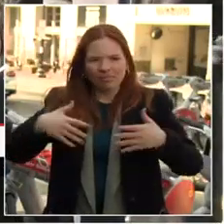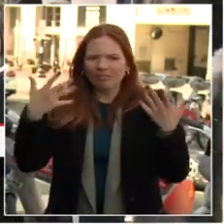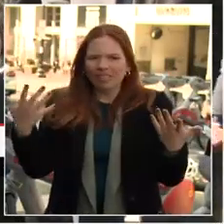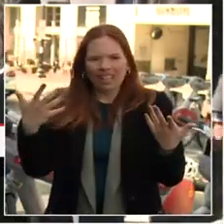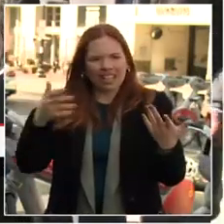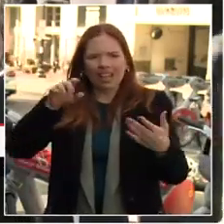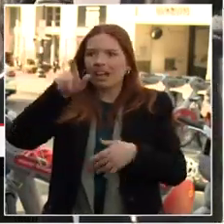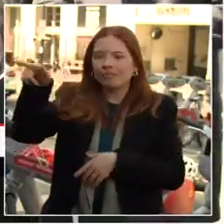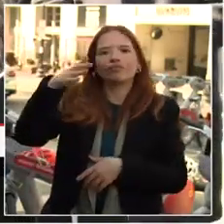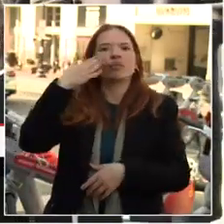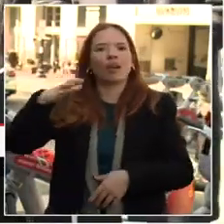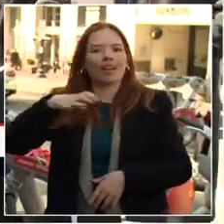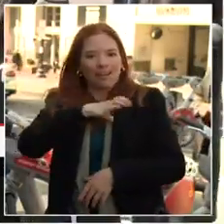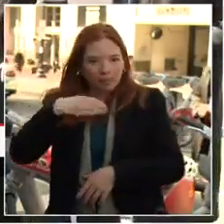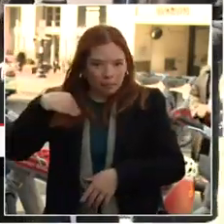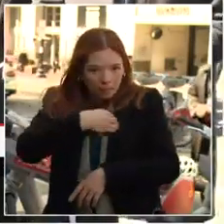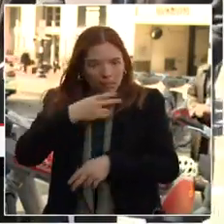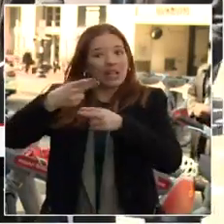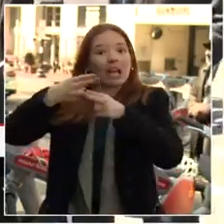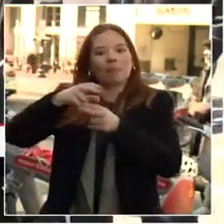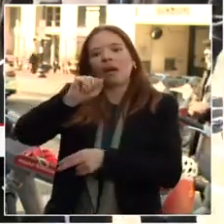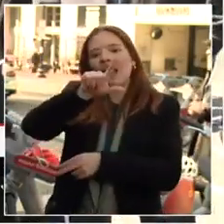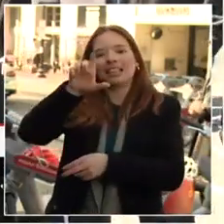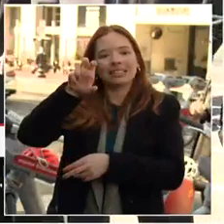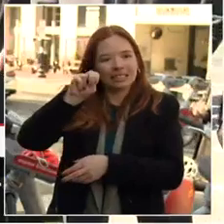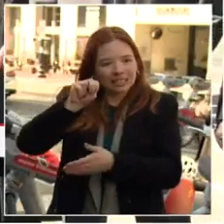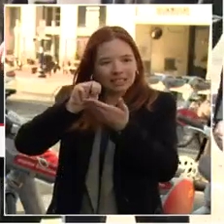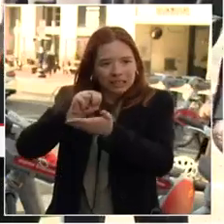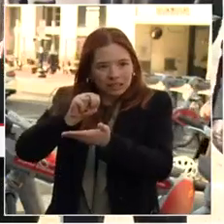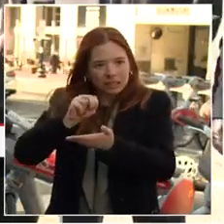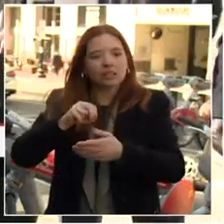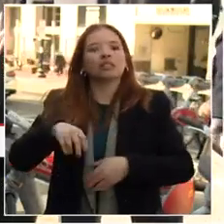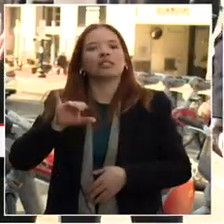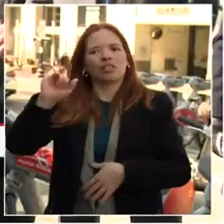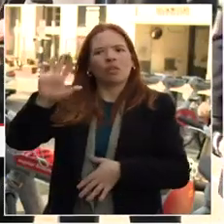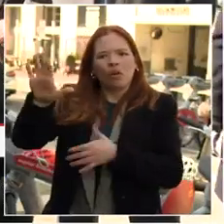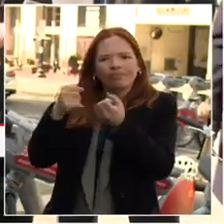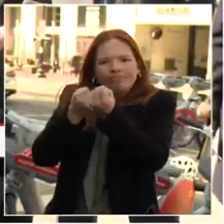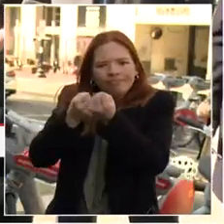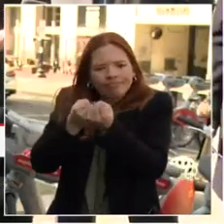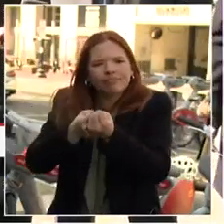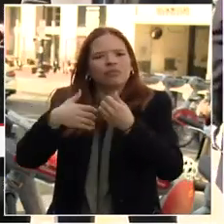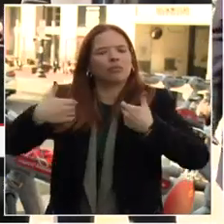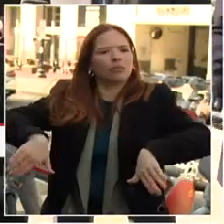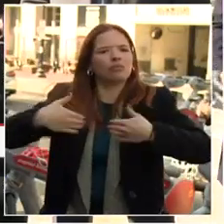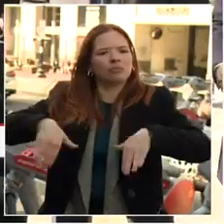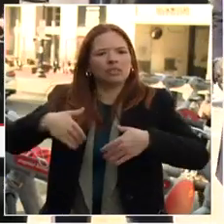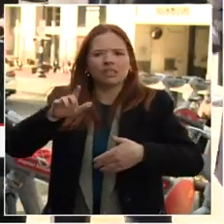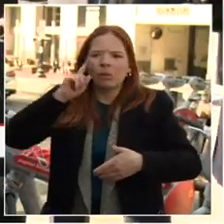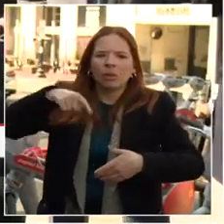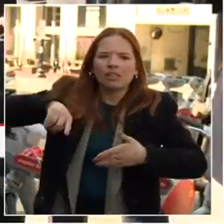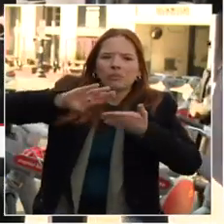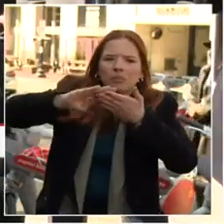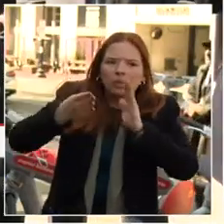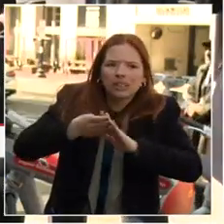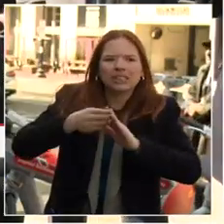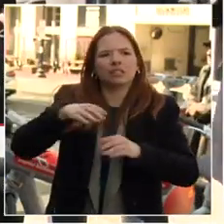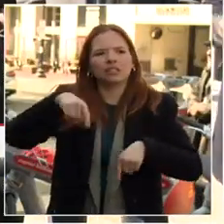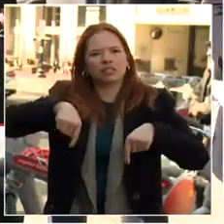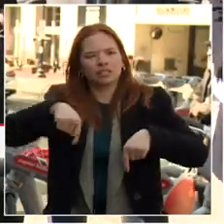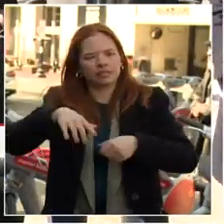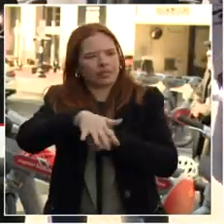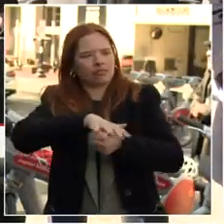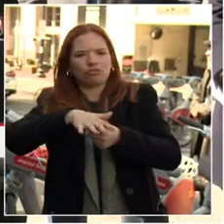Allen and members of our advocacy community, including the Washington Area Bicyclist